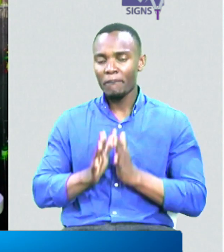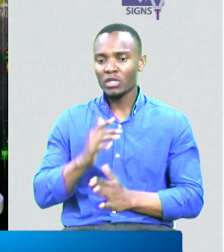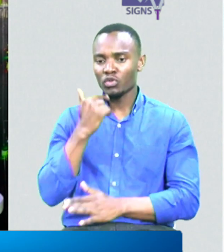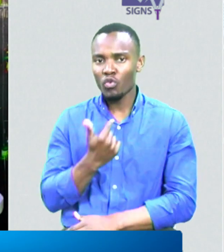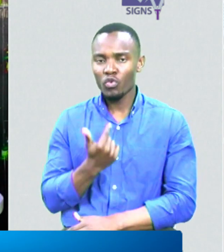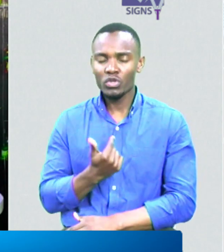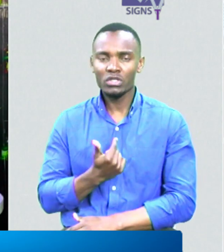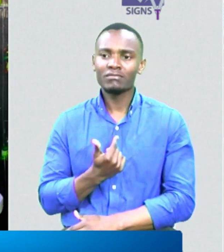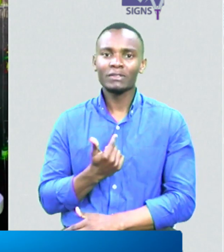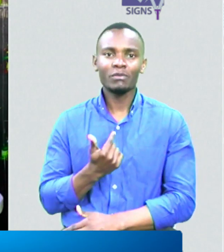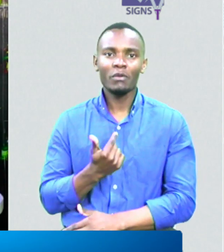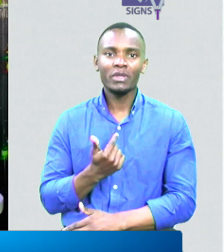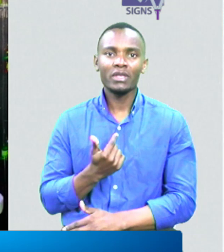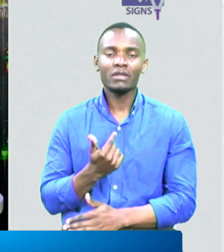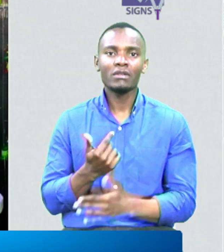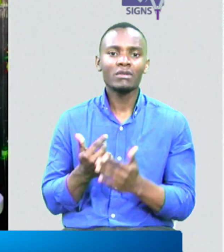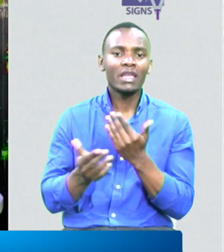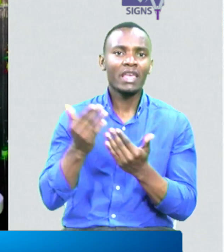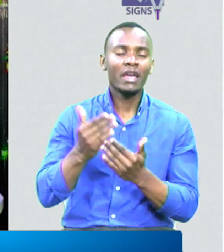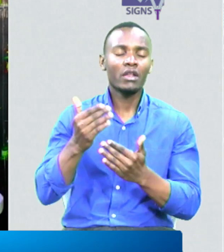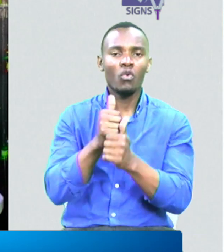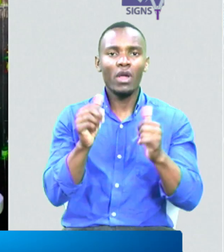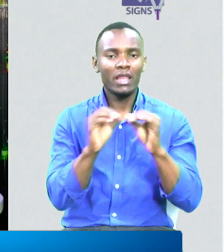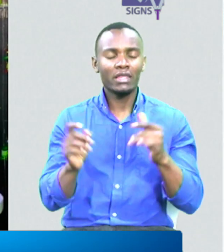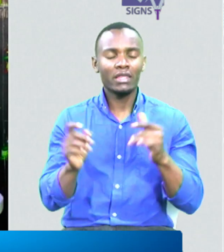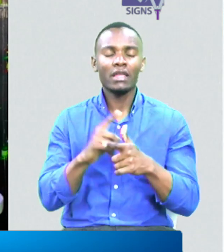related to service delivery in earnest, and anybody